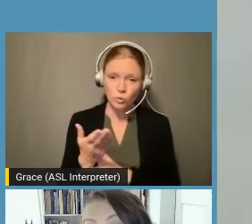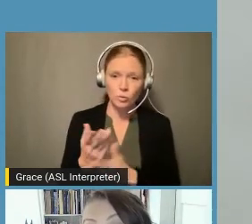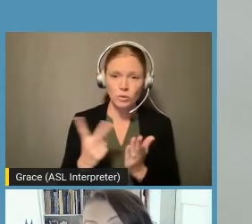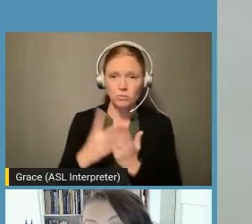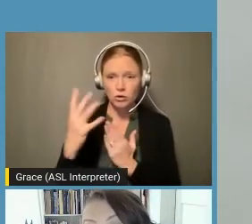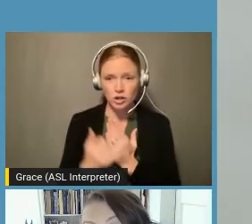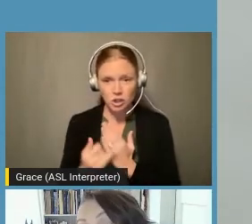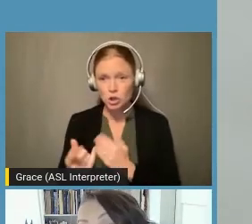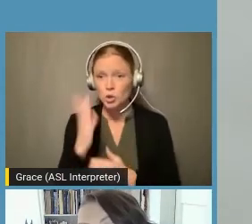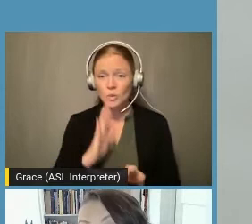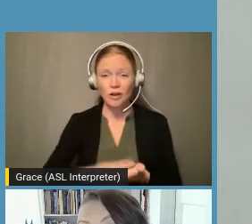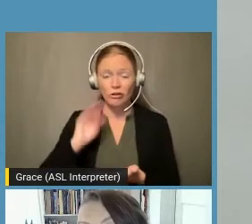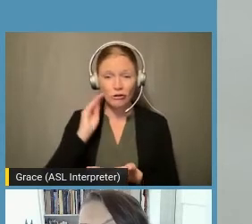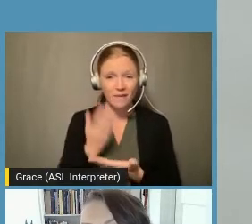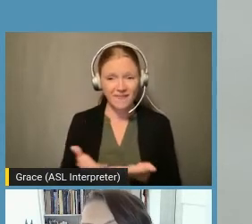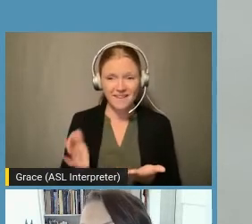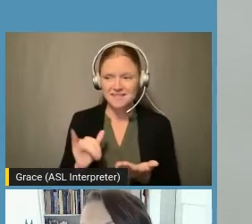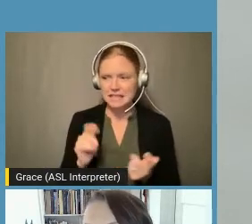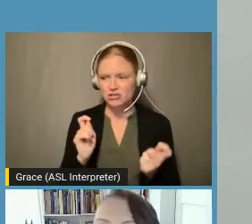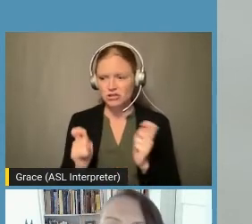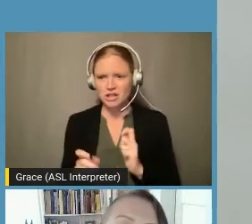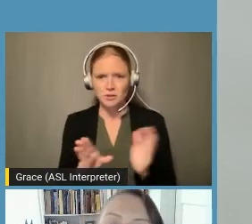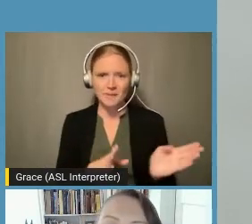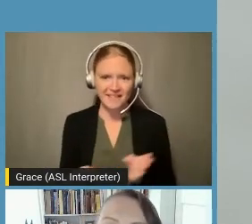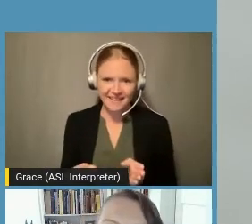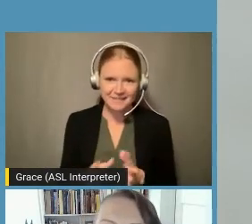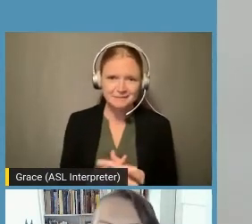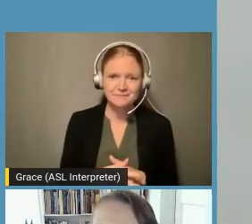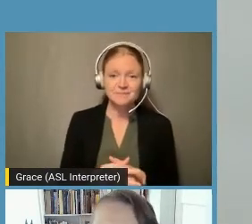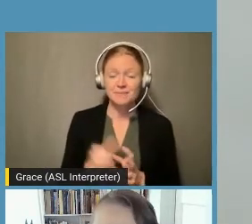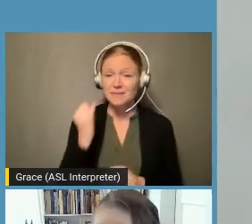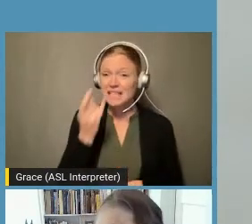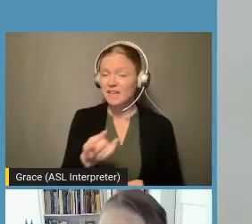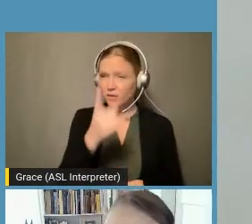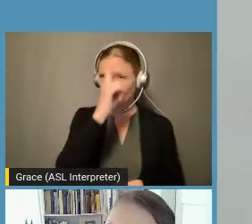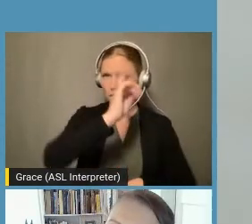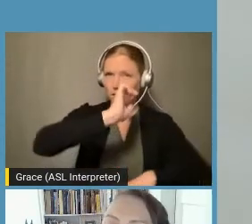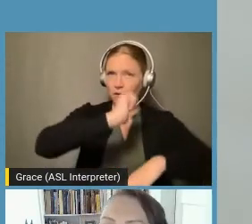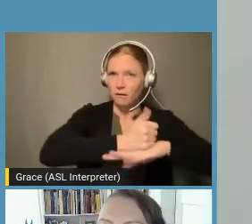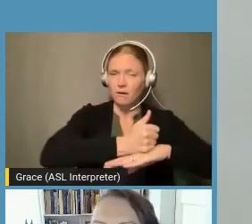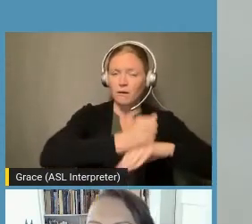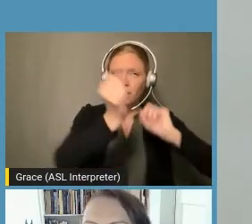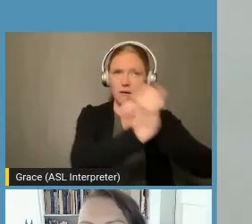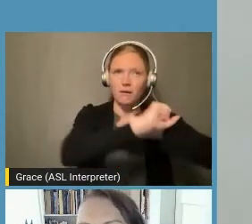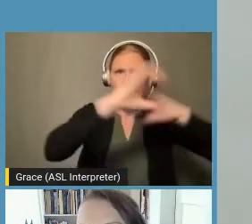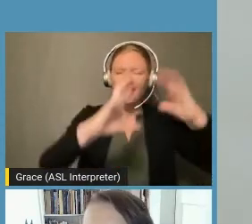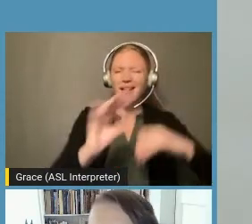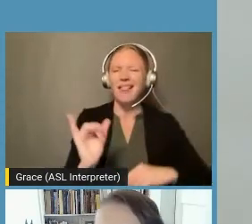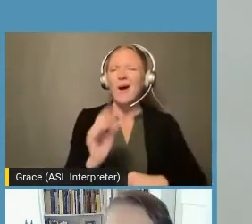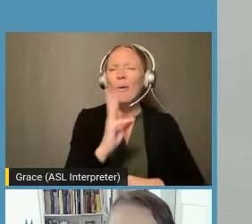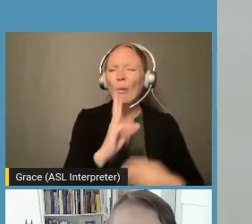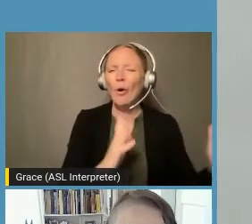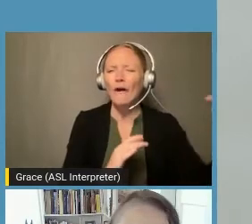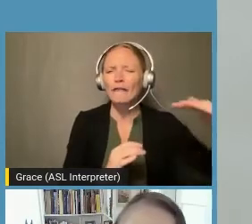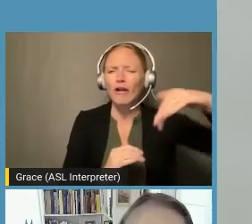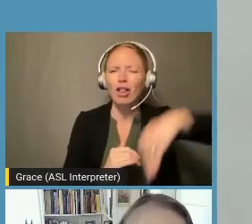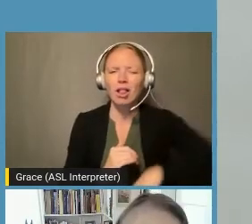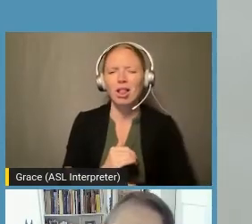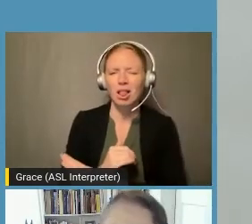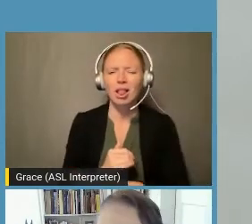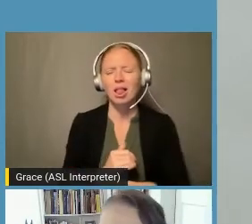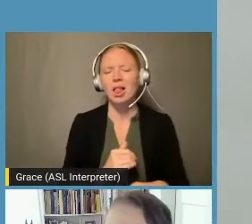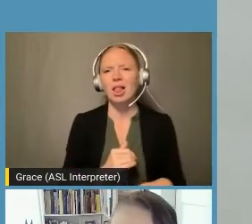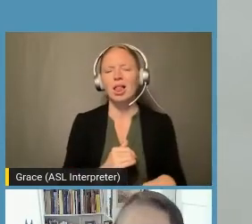things that change your plan. And if you have a waterfall mindset and you have done all this planning and you have this